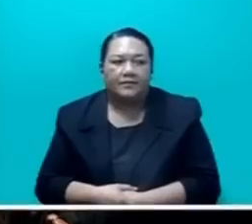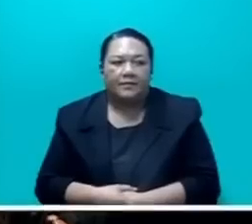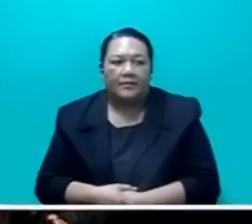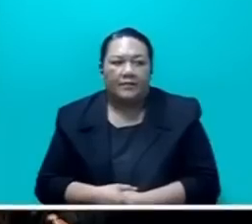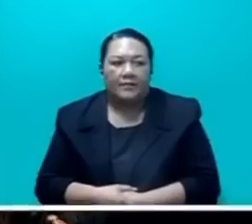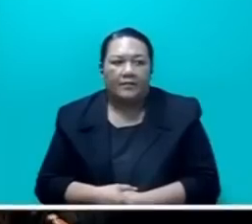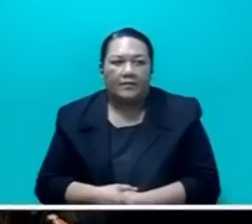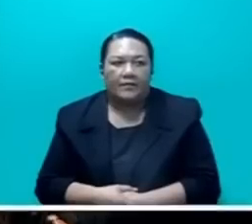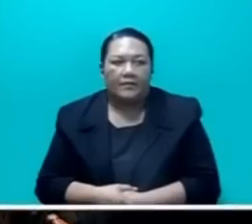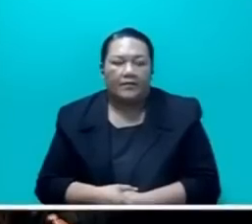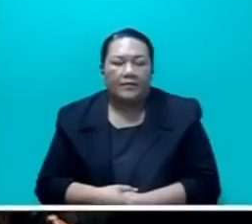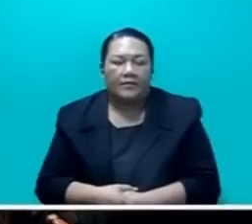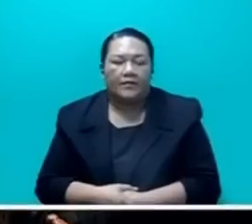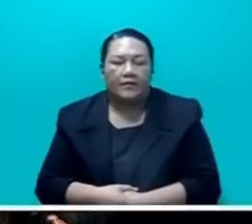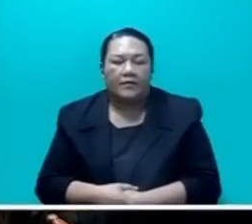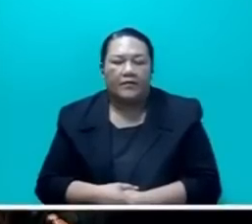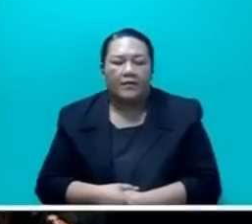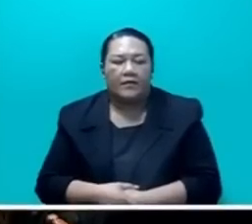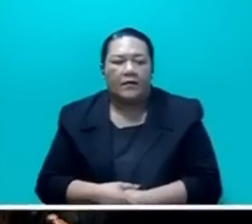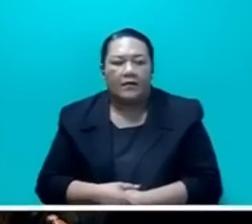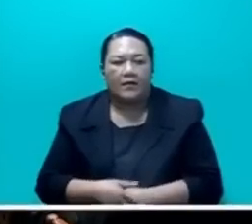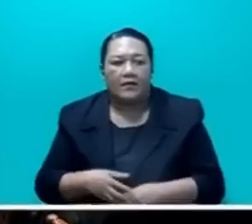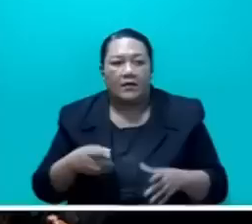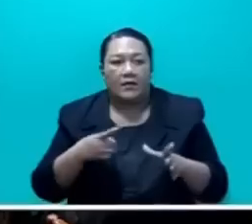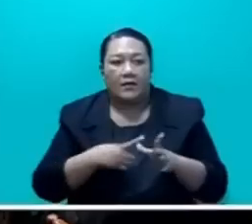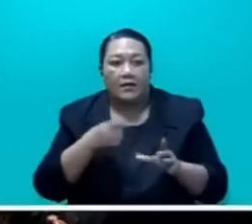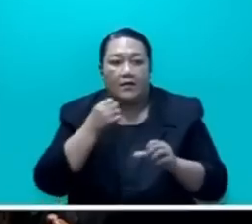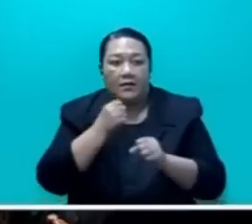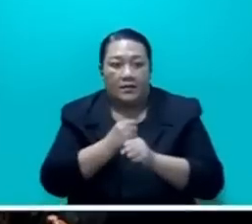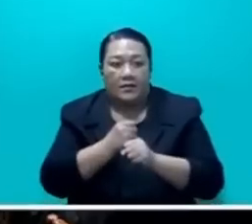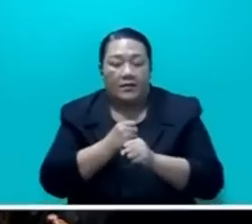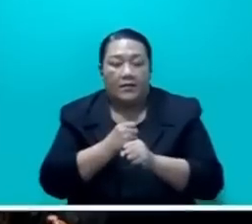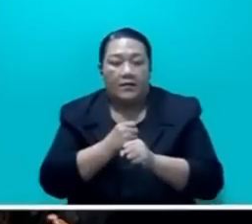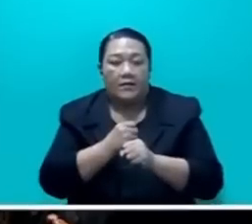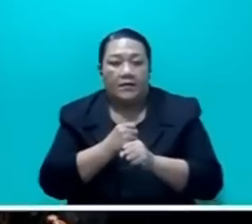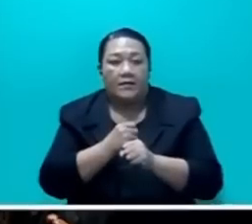the Honourable Attorney General and Minister for Justice